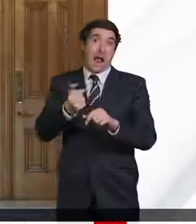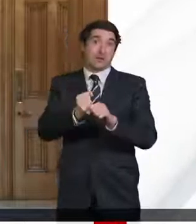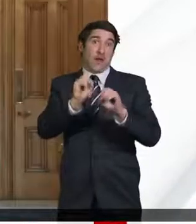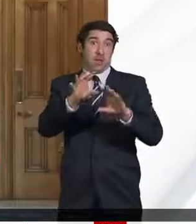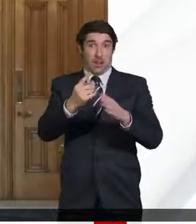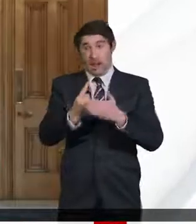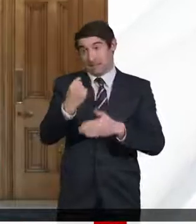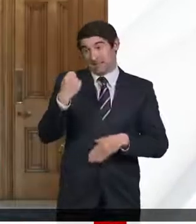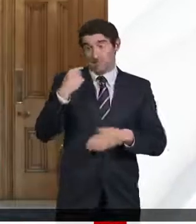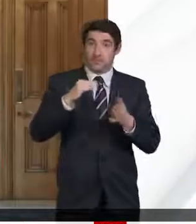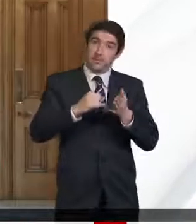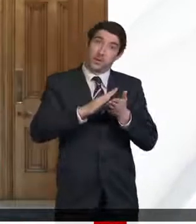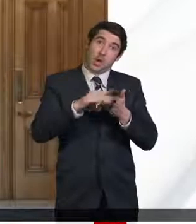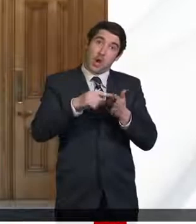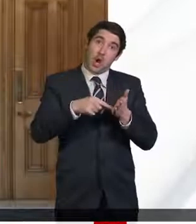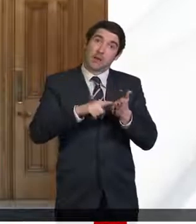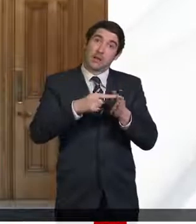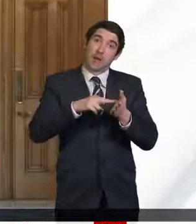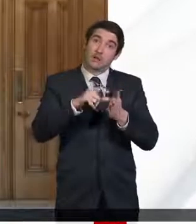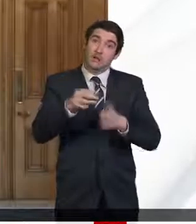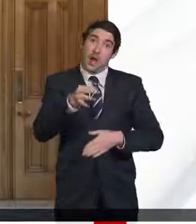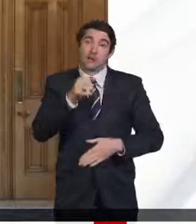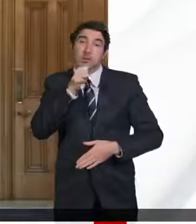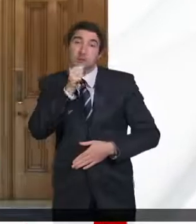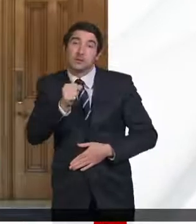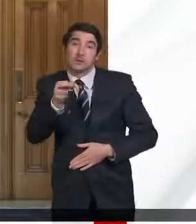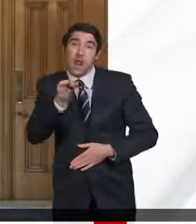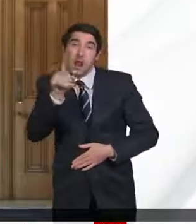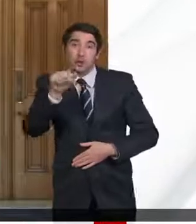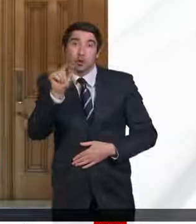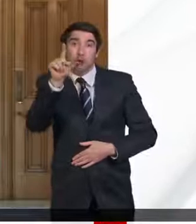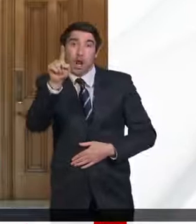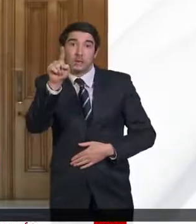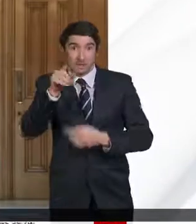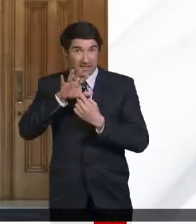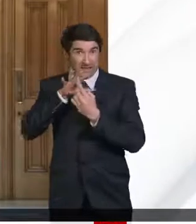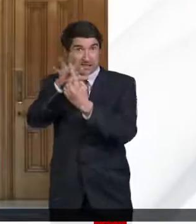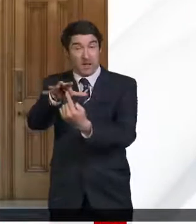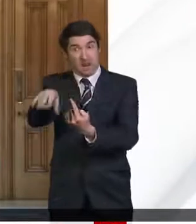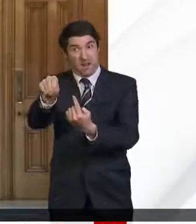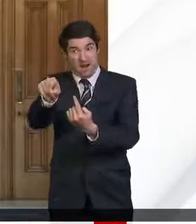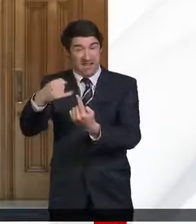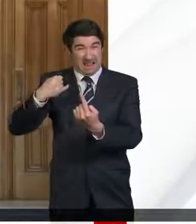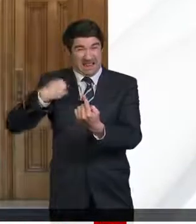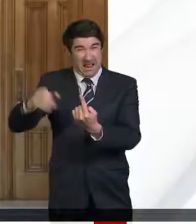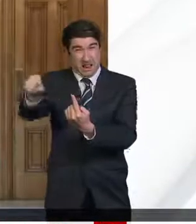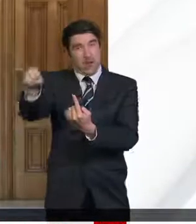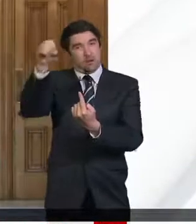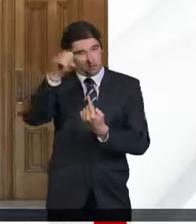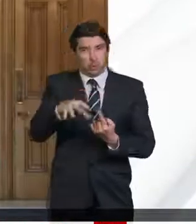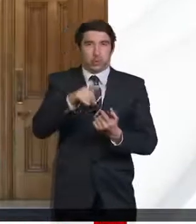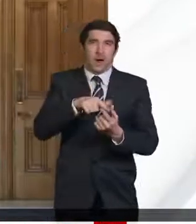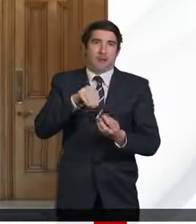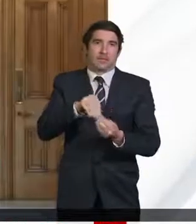Shetland Islands to Aberdeen to receive intensive care treatment. I'm deeply grateful for everyone in the